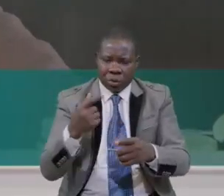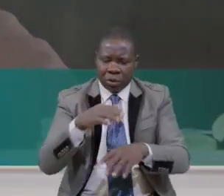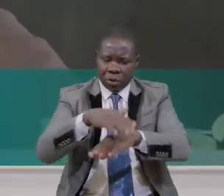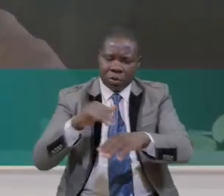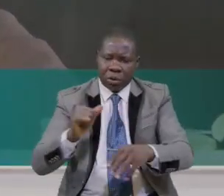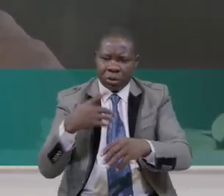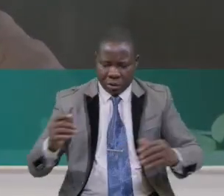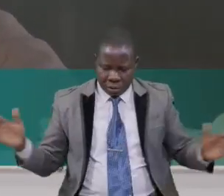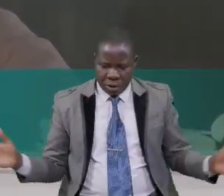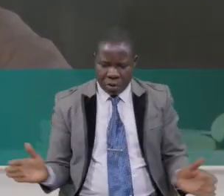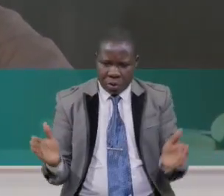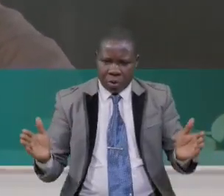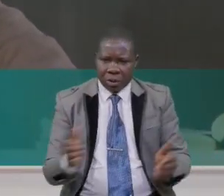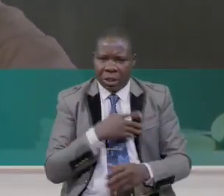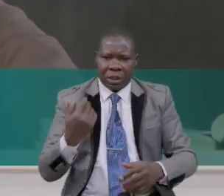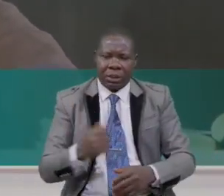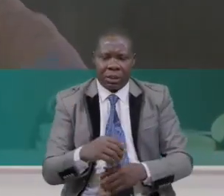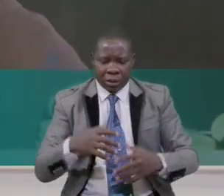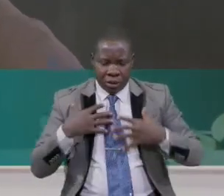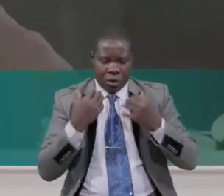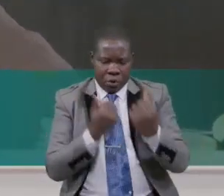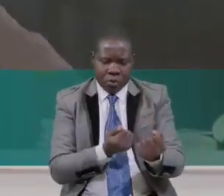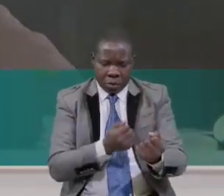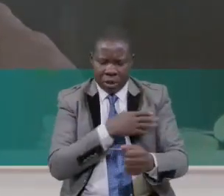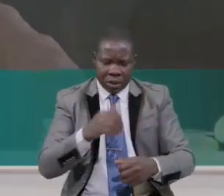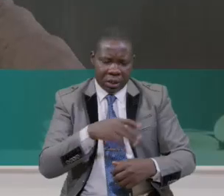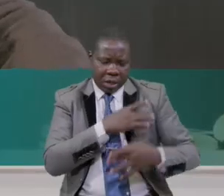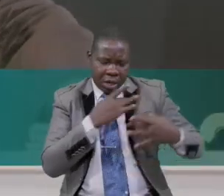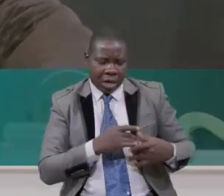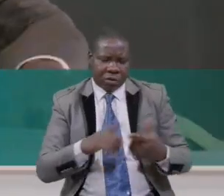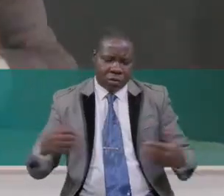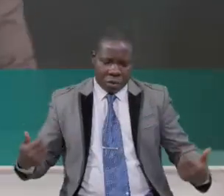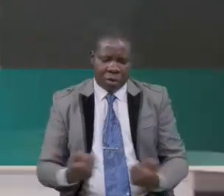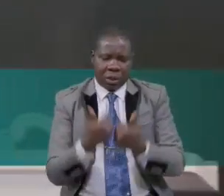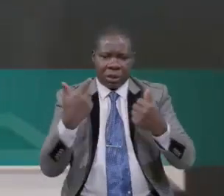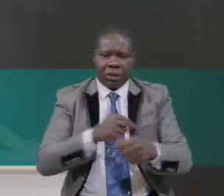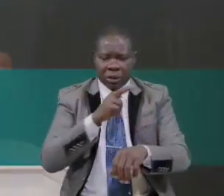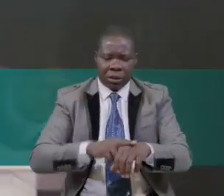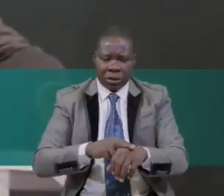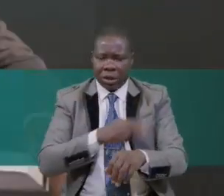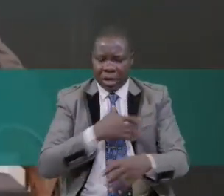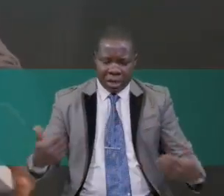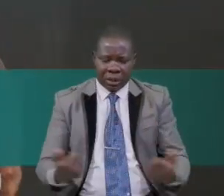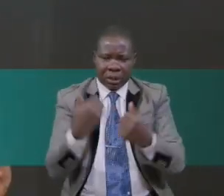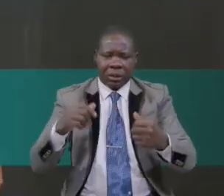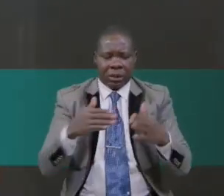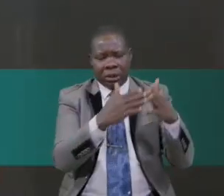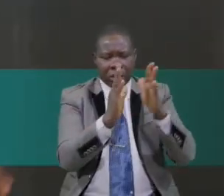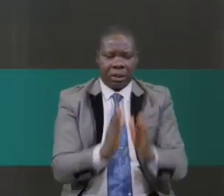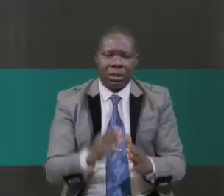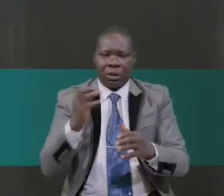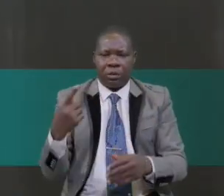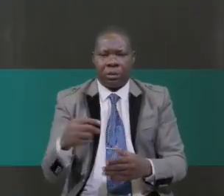will challenge the nation and challenge the leadership of the nation as God sends you. And so Elijah